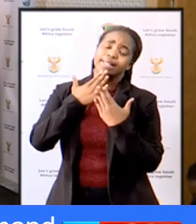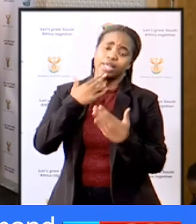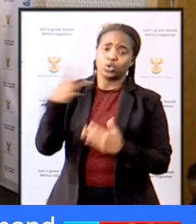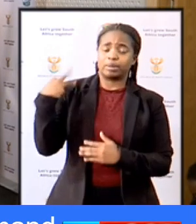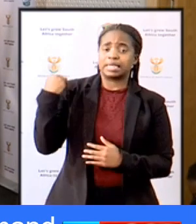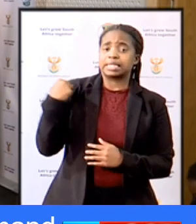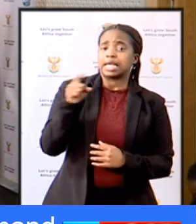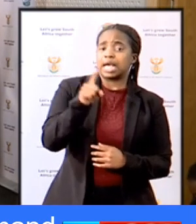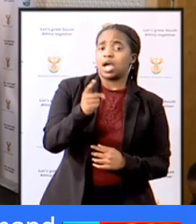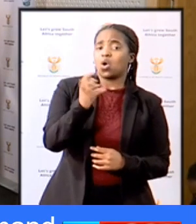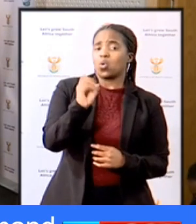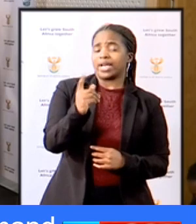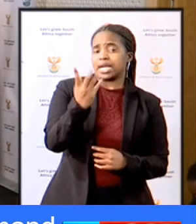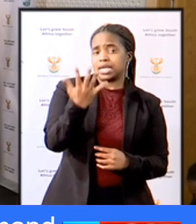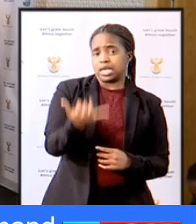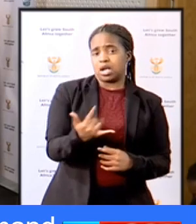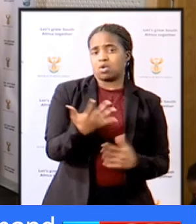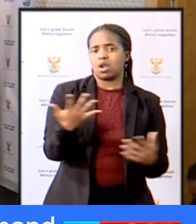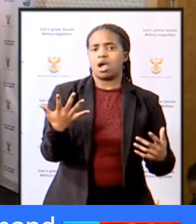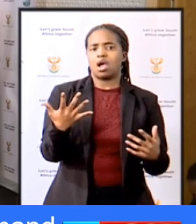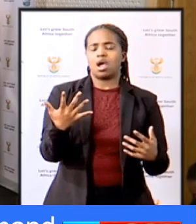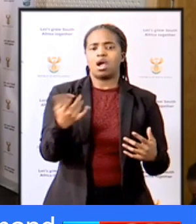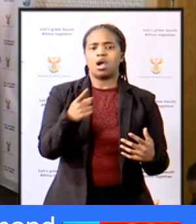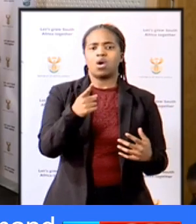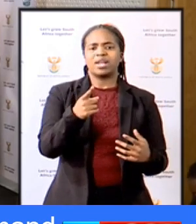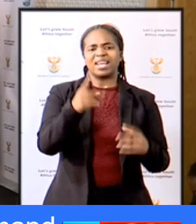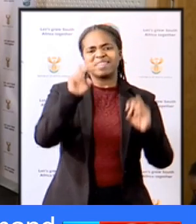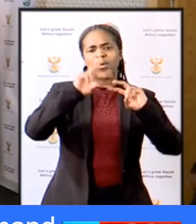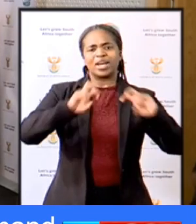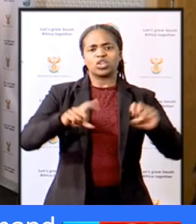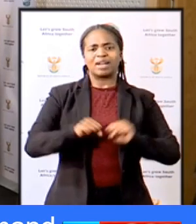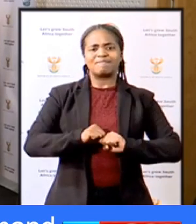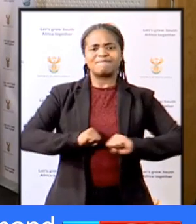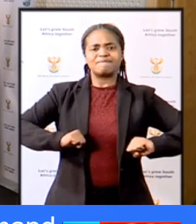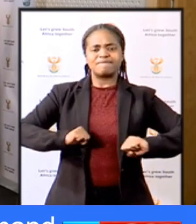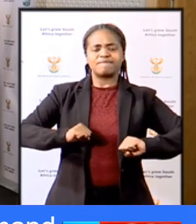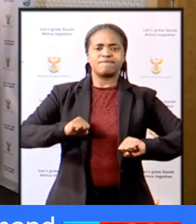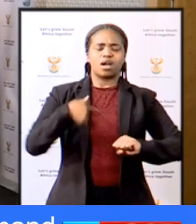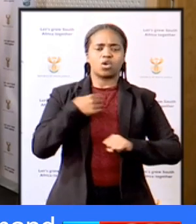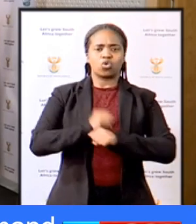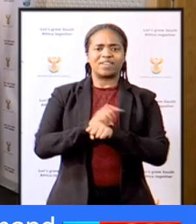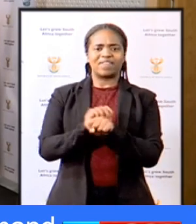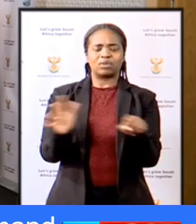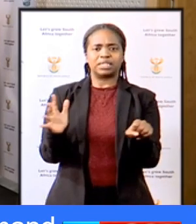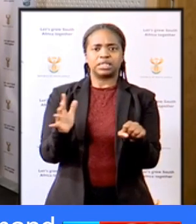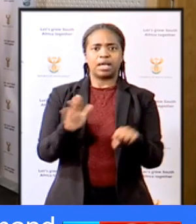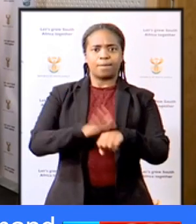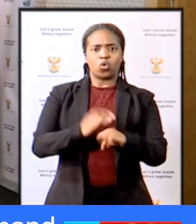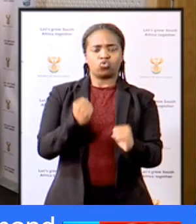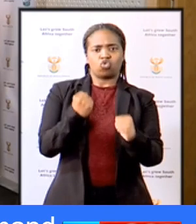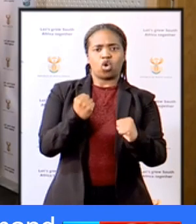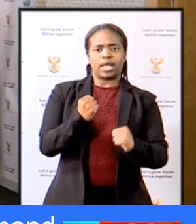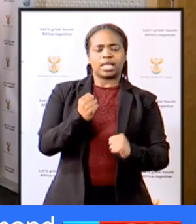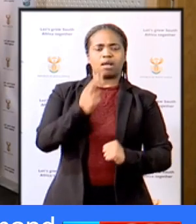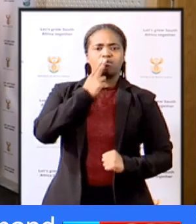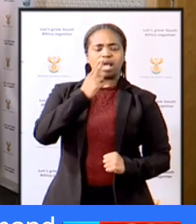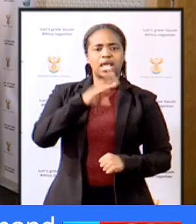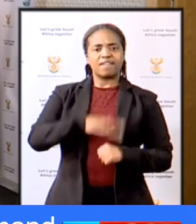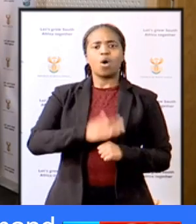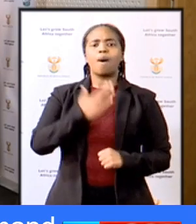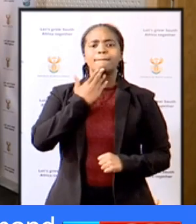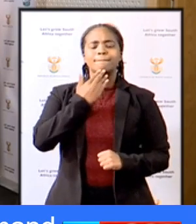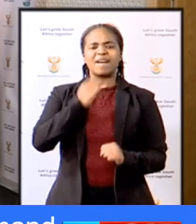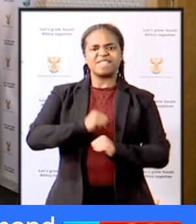case, the data around obesity and COVID-19 mortality appears to be a lot stronger than smoking.